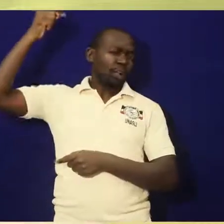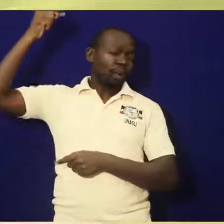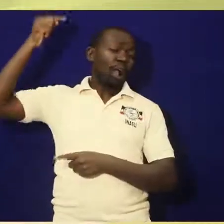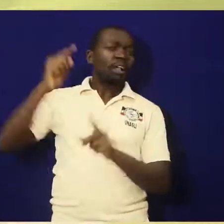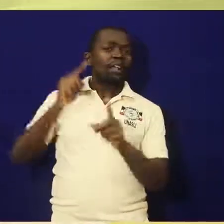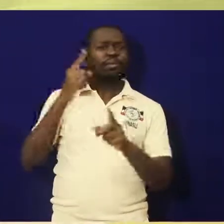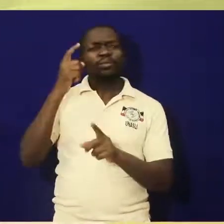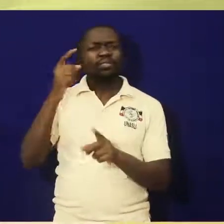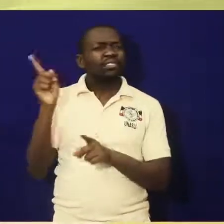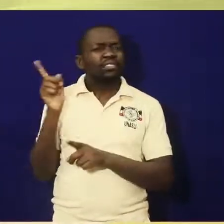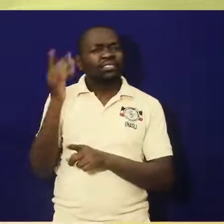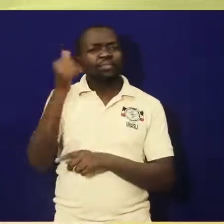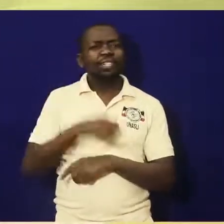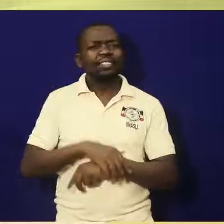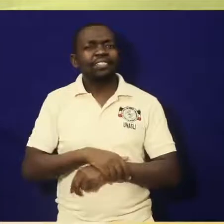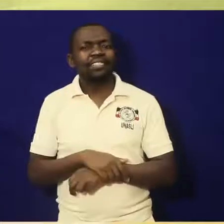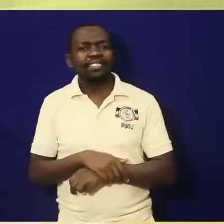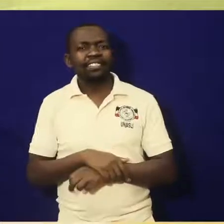do you think so?